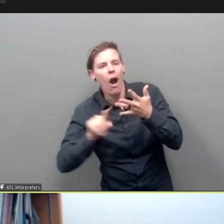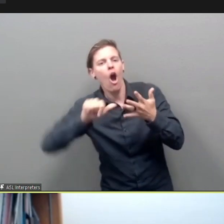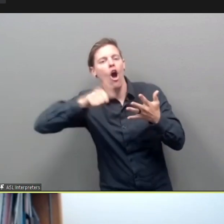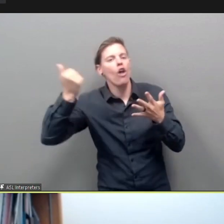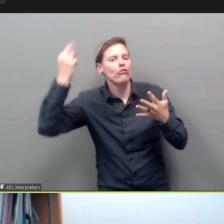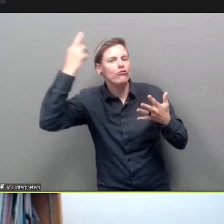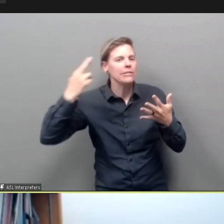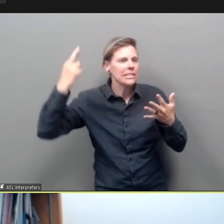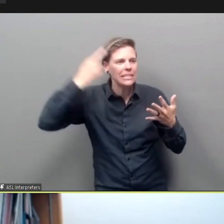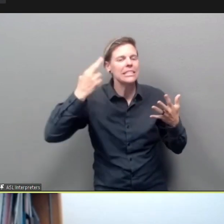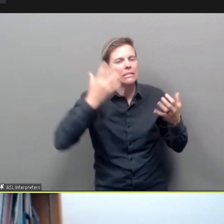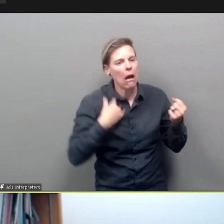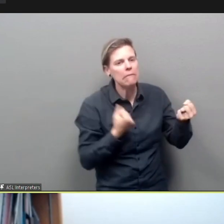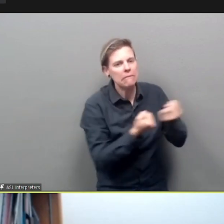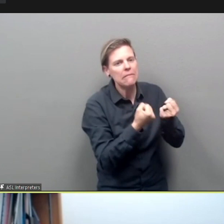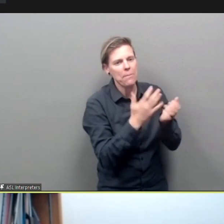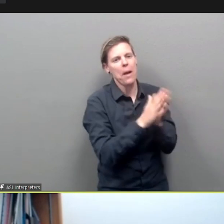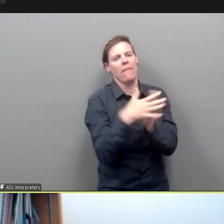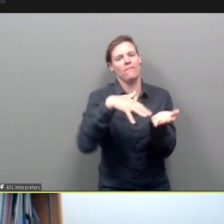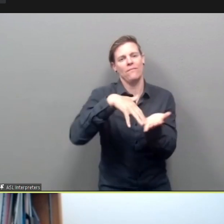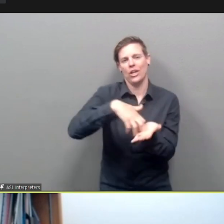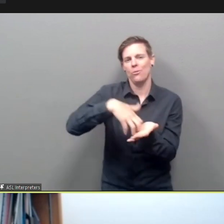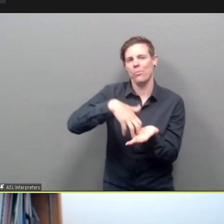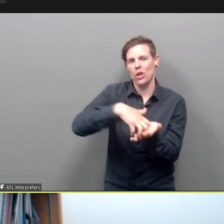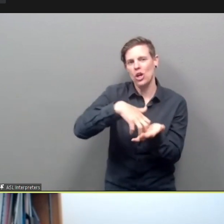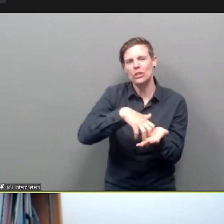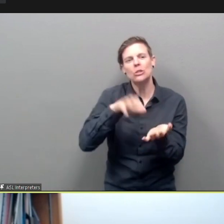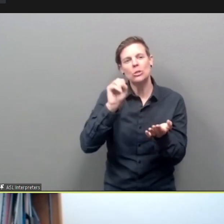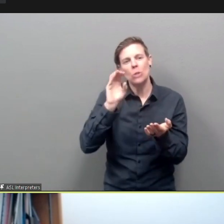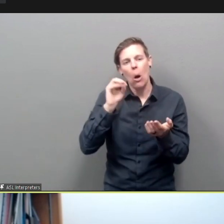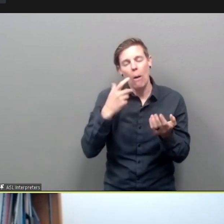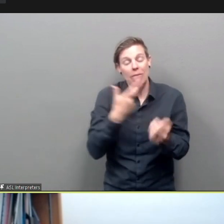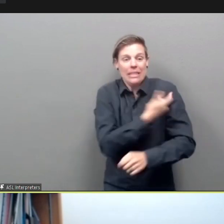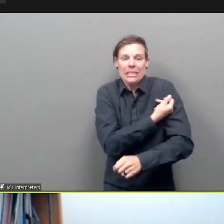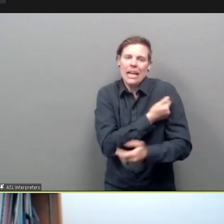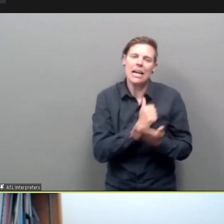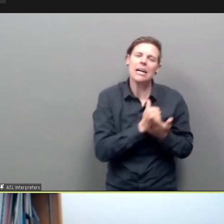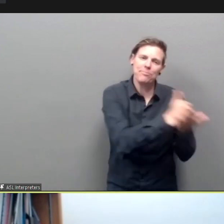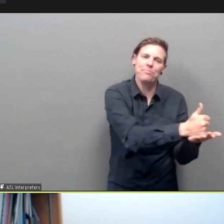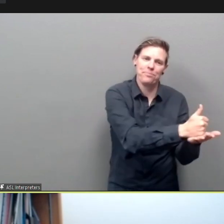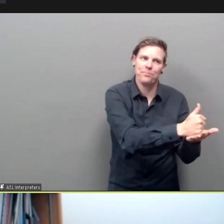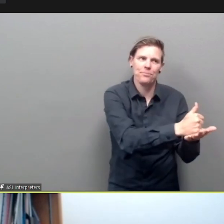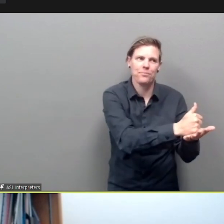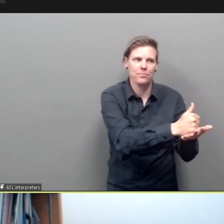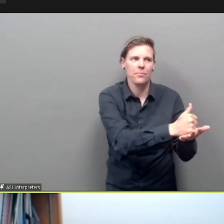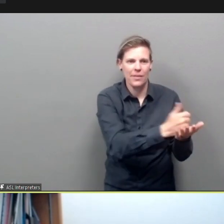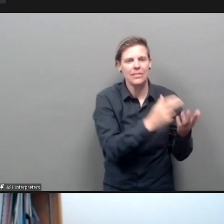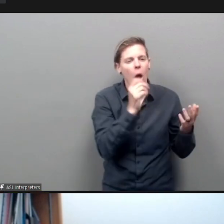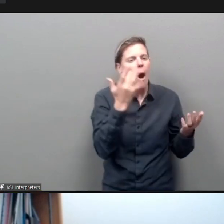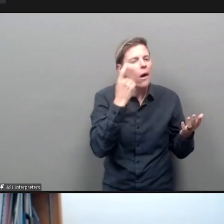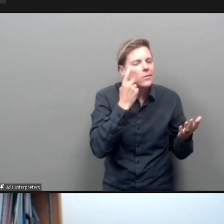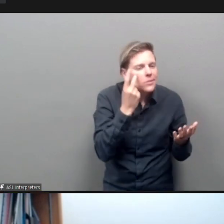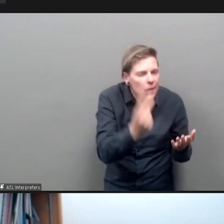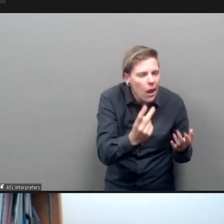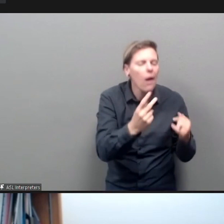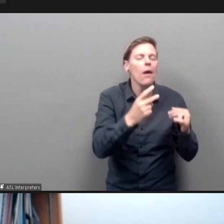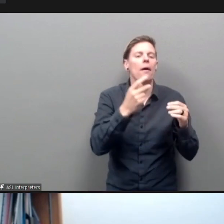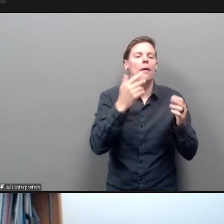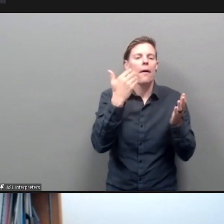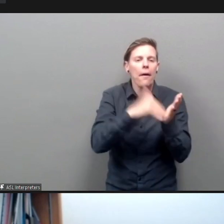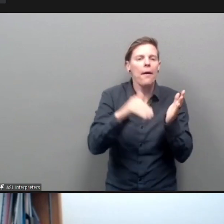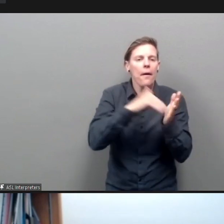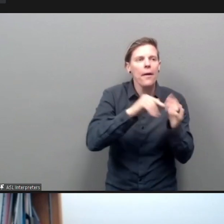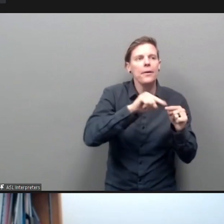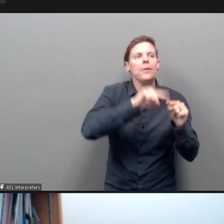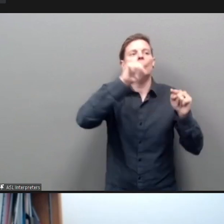a vaccine breakthrough case. So I think that's what you were showing is the trend. You're right. Yeah, which I don't have a trend